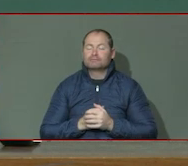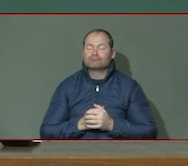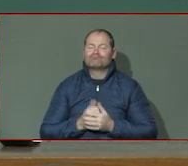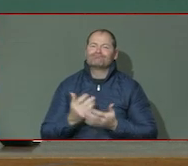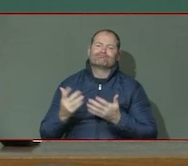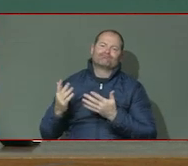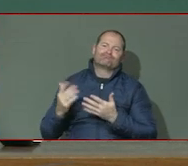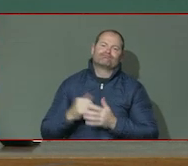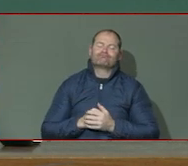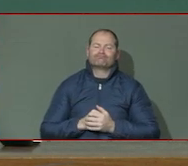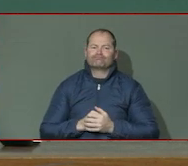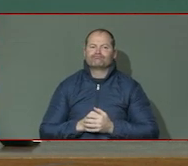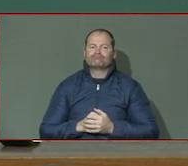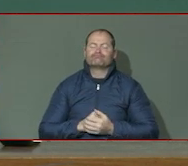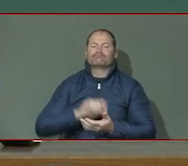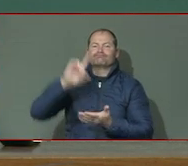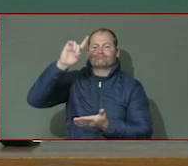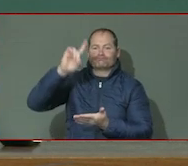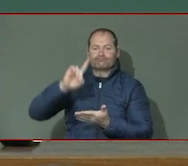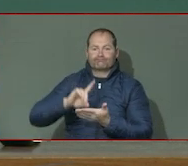So our depreciation will be the